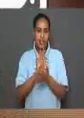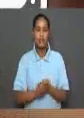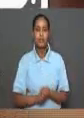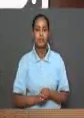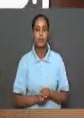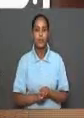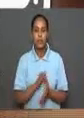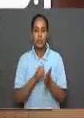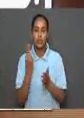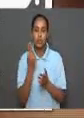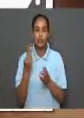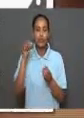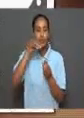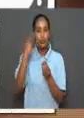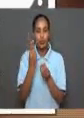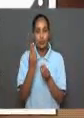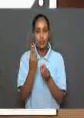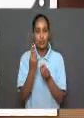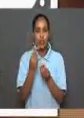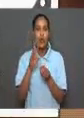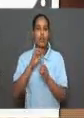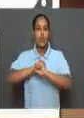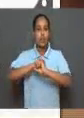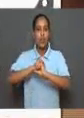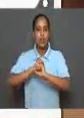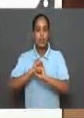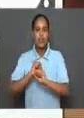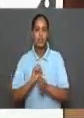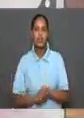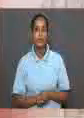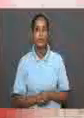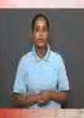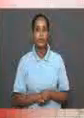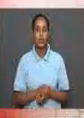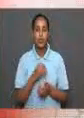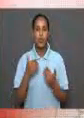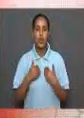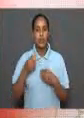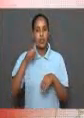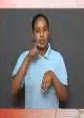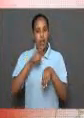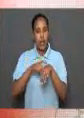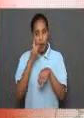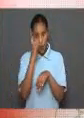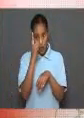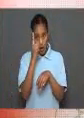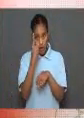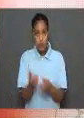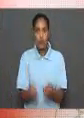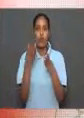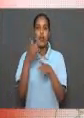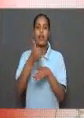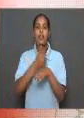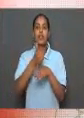gaskets. It is also used as a watertight sealant. We have time for one